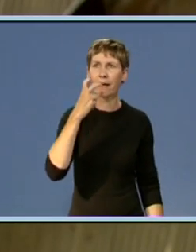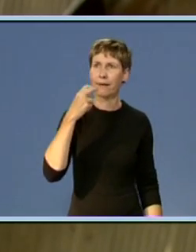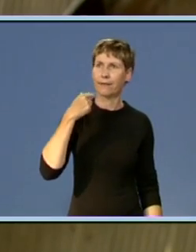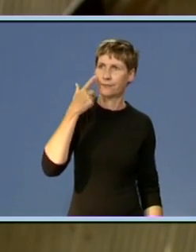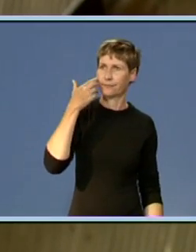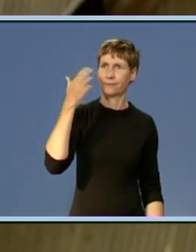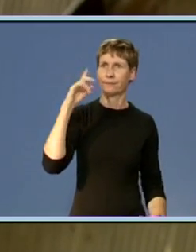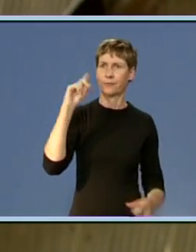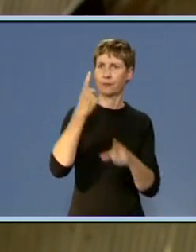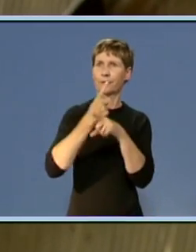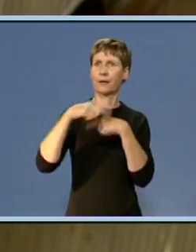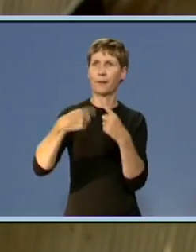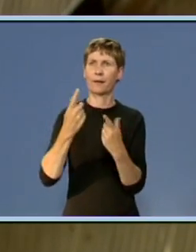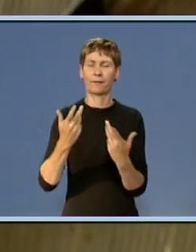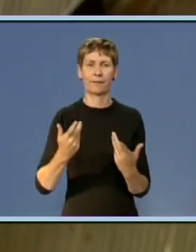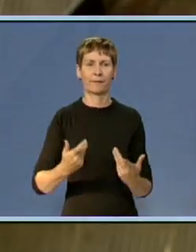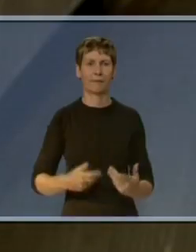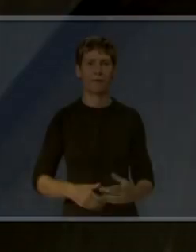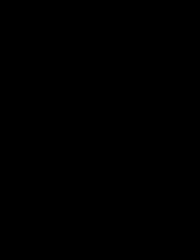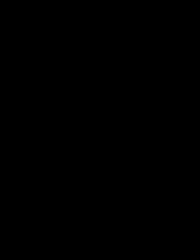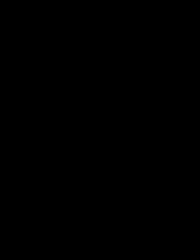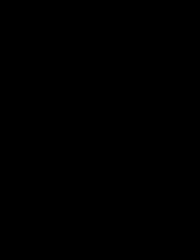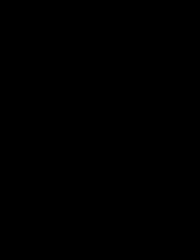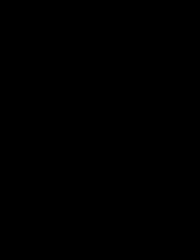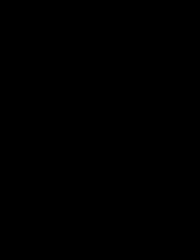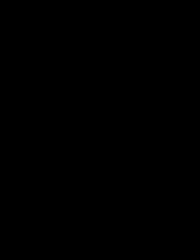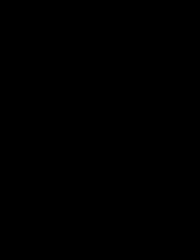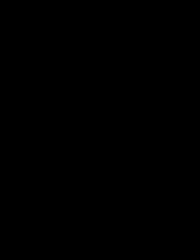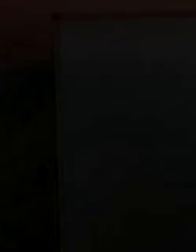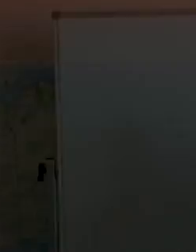don't really know sometimes what they're saying.